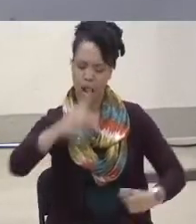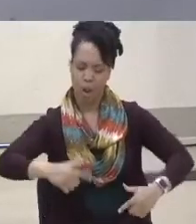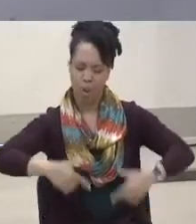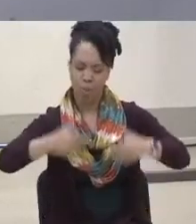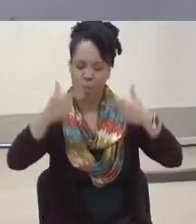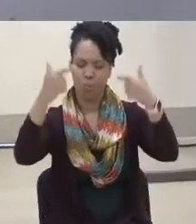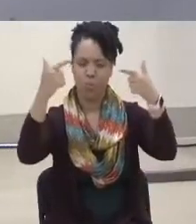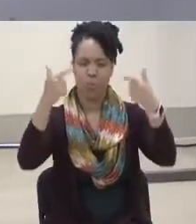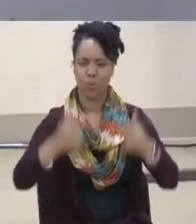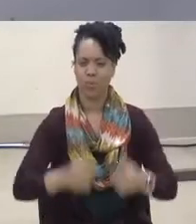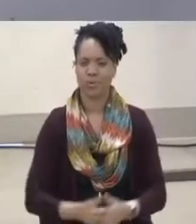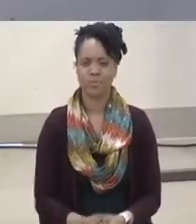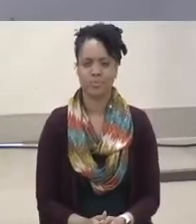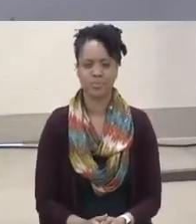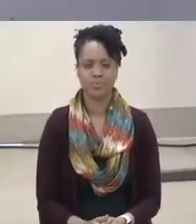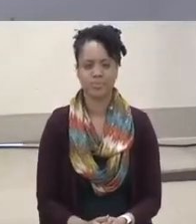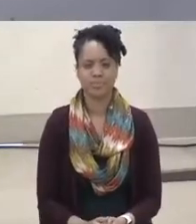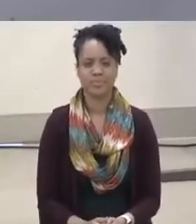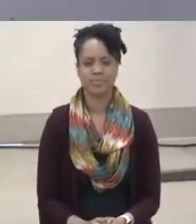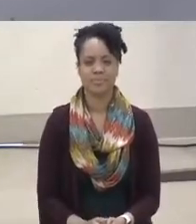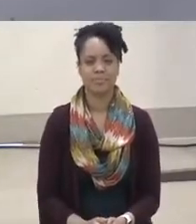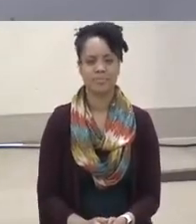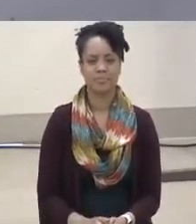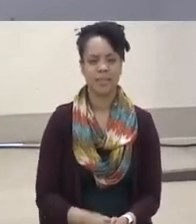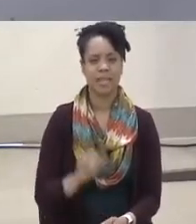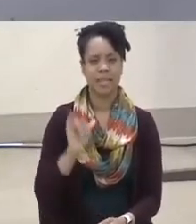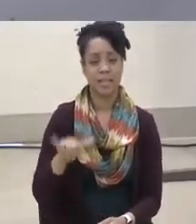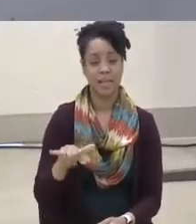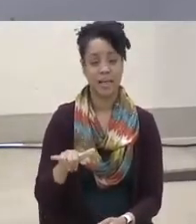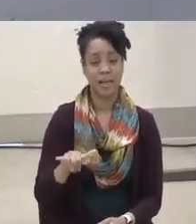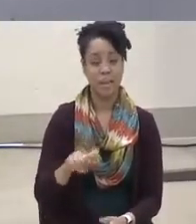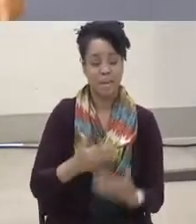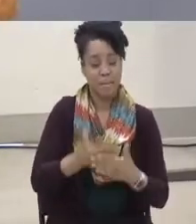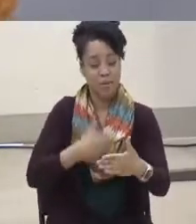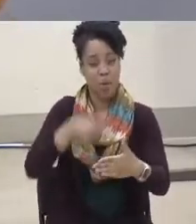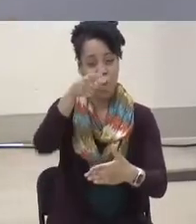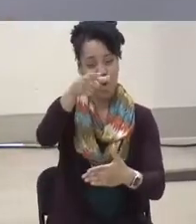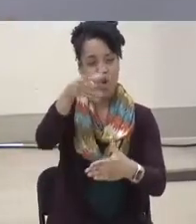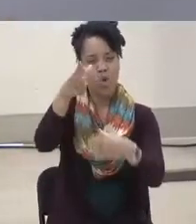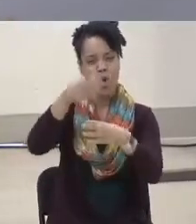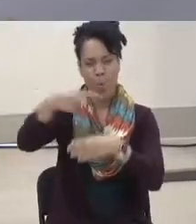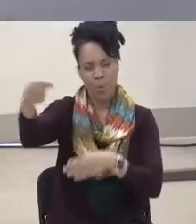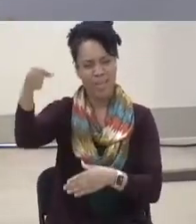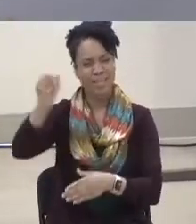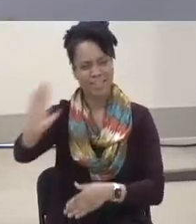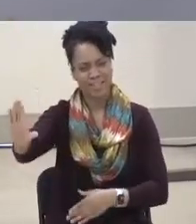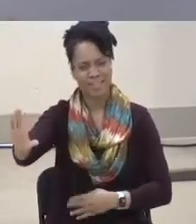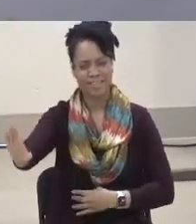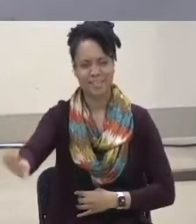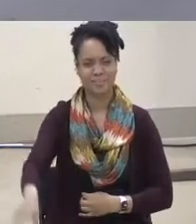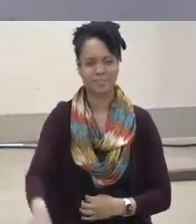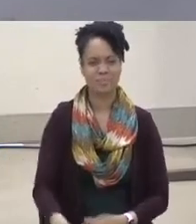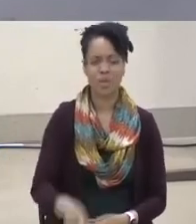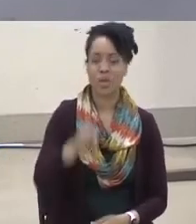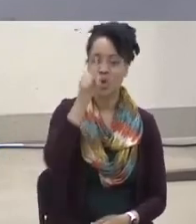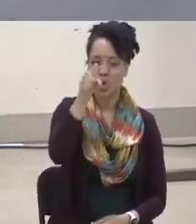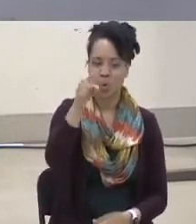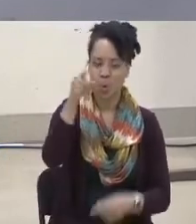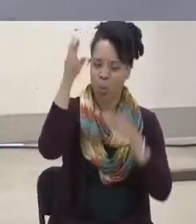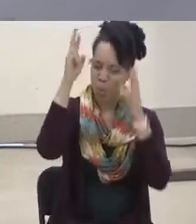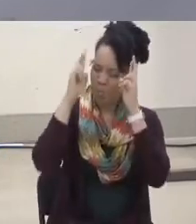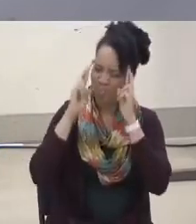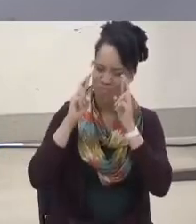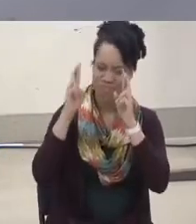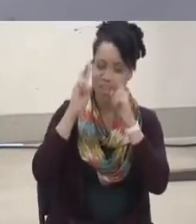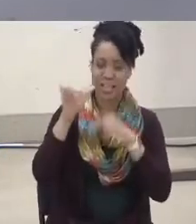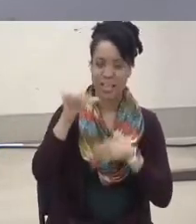dwells. La casa donde, el lugar donde Dios habita. That before you get there, que antes de que tú llegues ahí, you recognize that